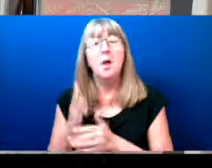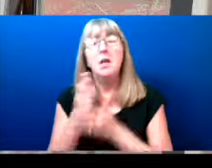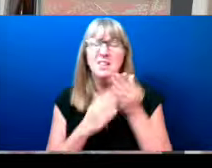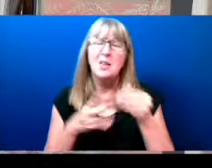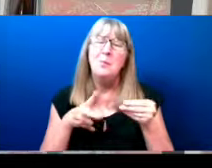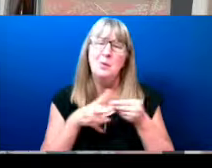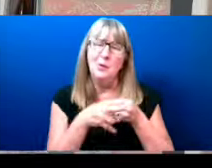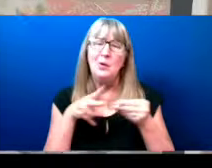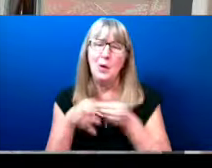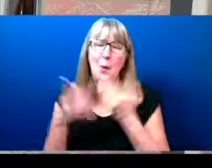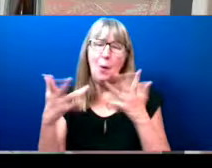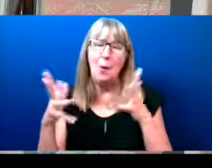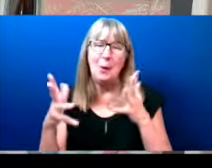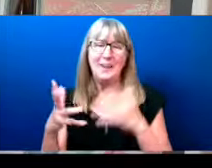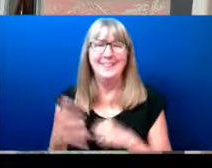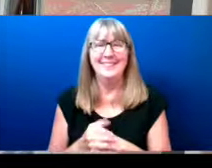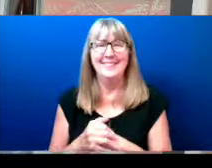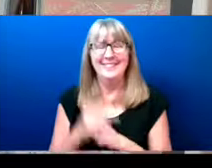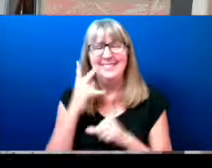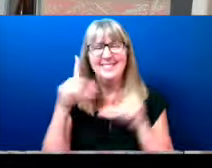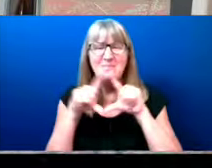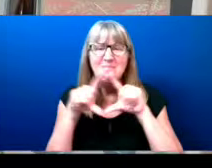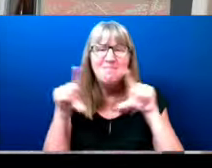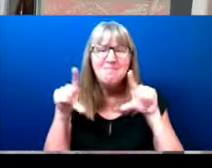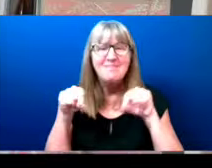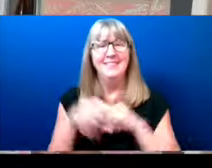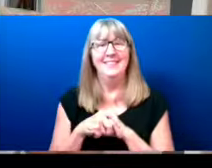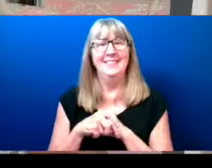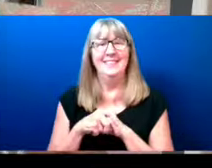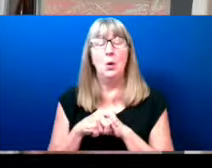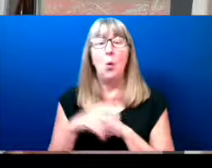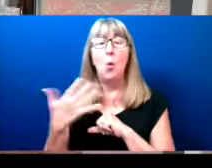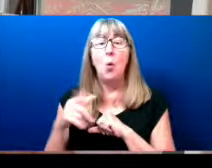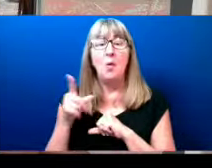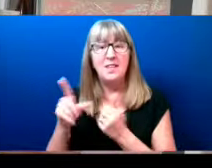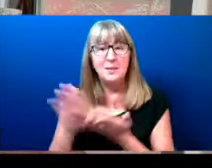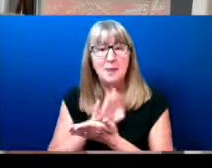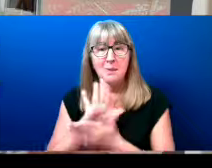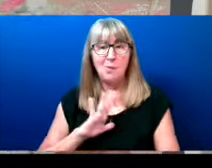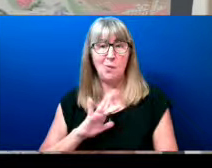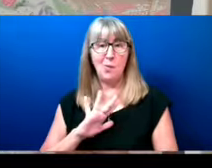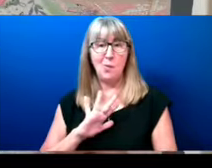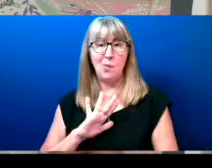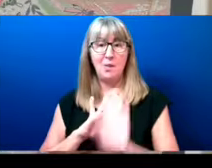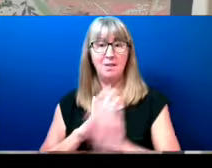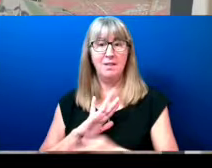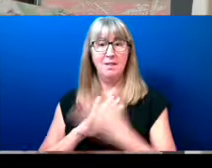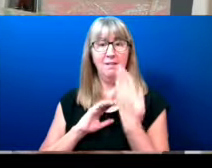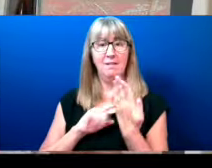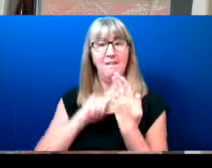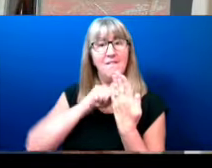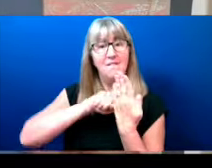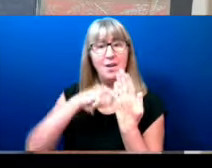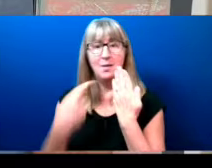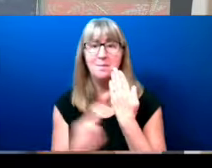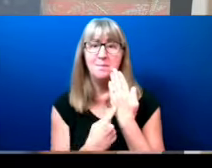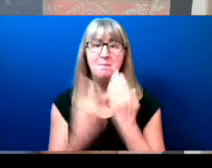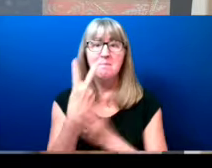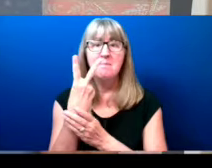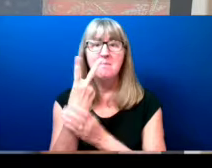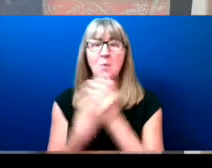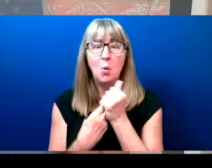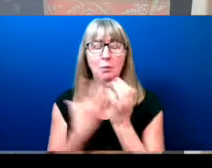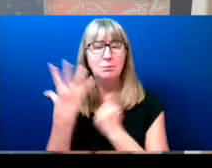Some of these I've already cut all up, so you're only going to see part of them. And the most exciting thing about this paper is it